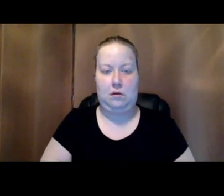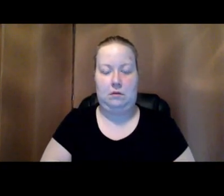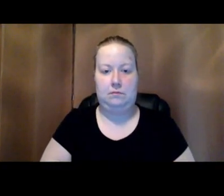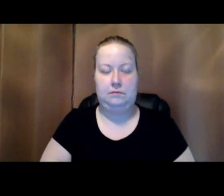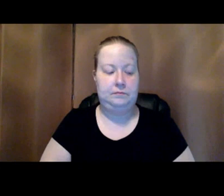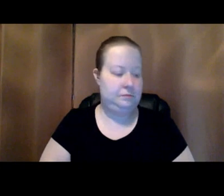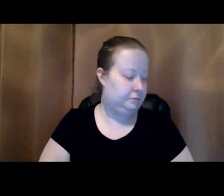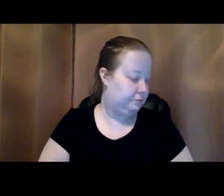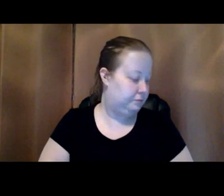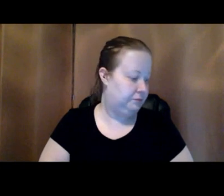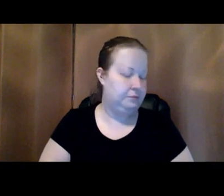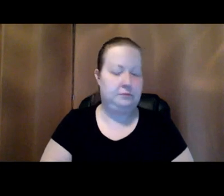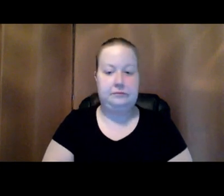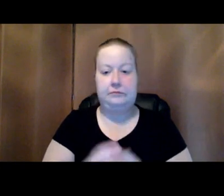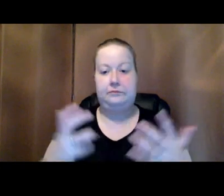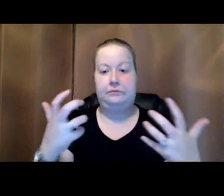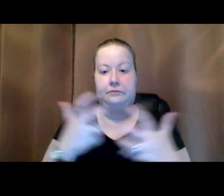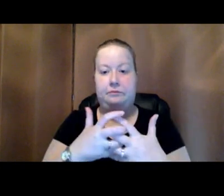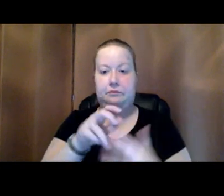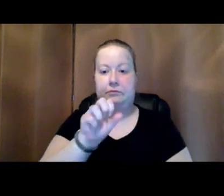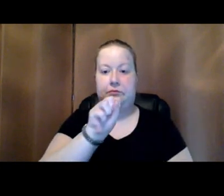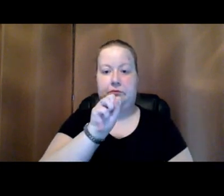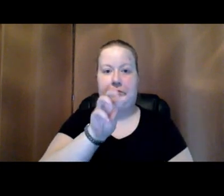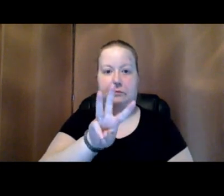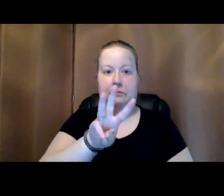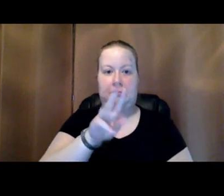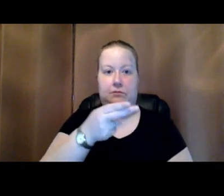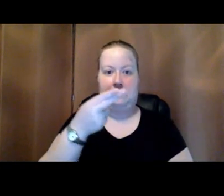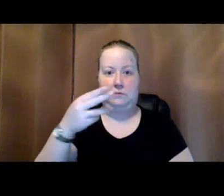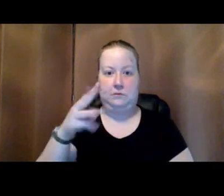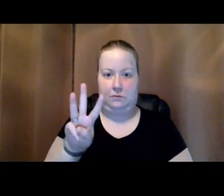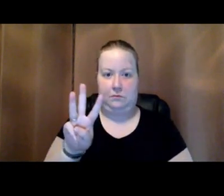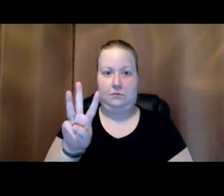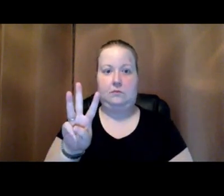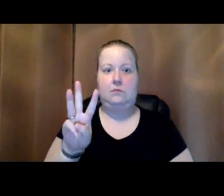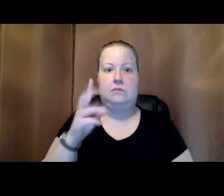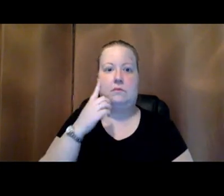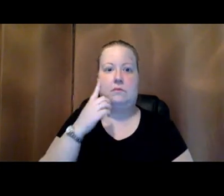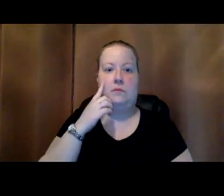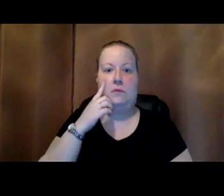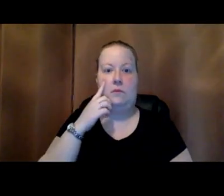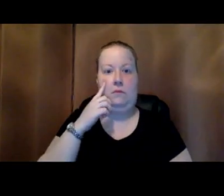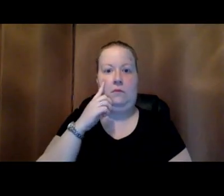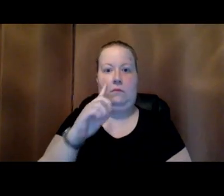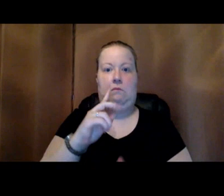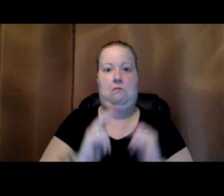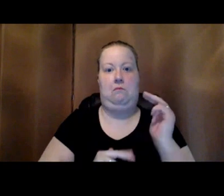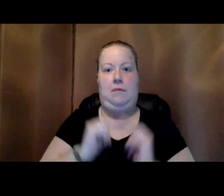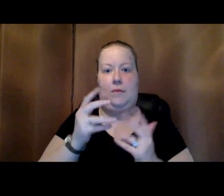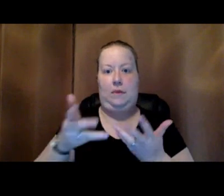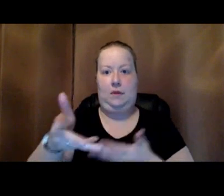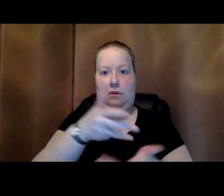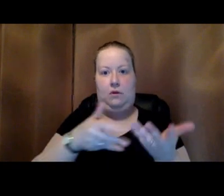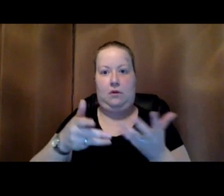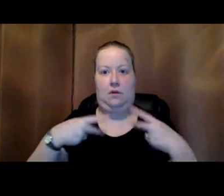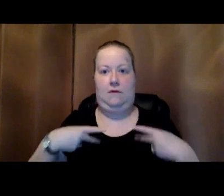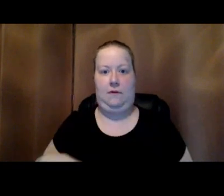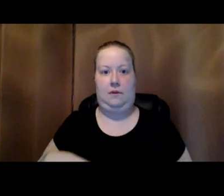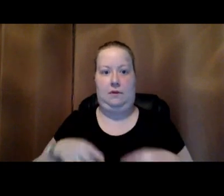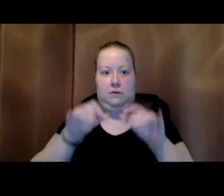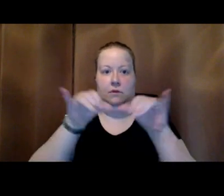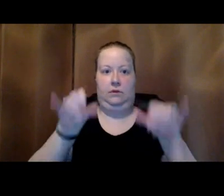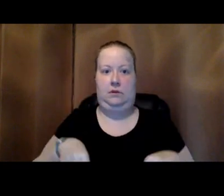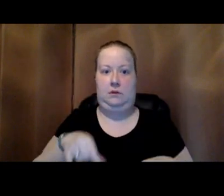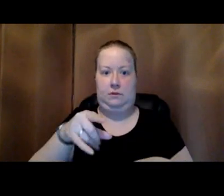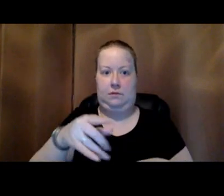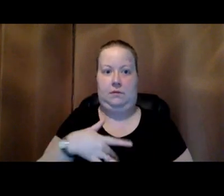hardware to build an interactive physical system that senses and responds to the real world. Now,